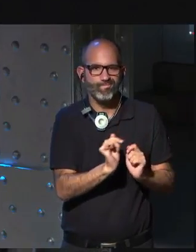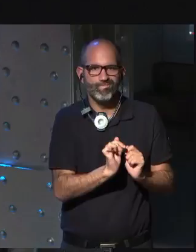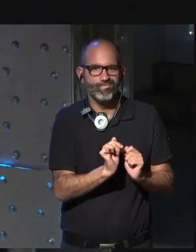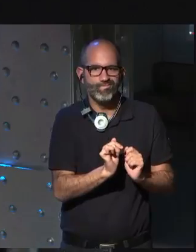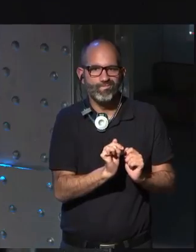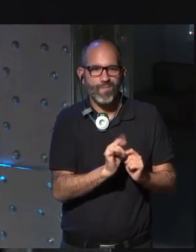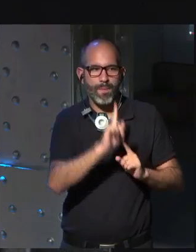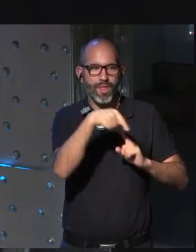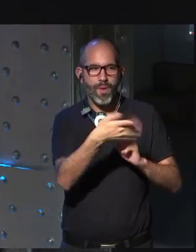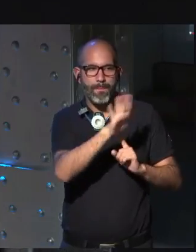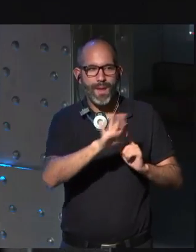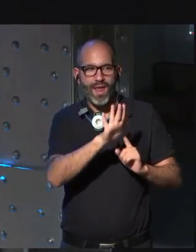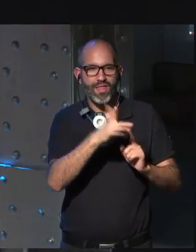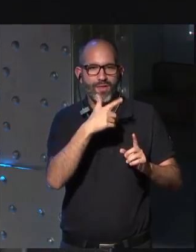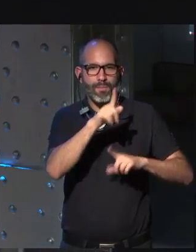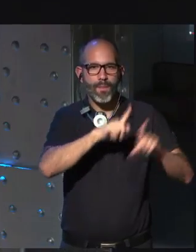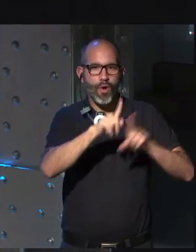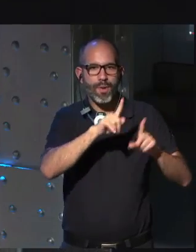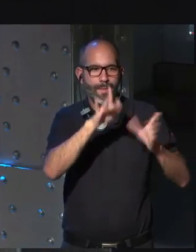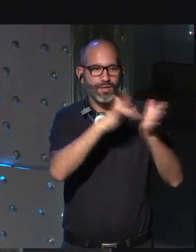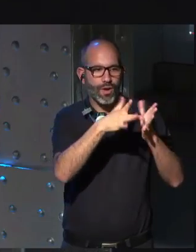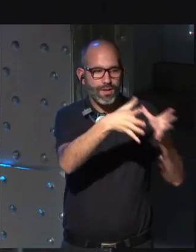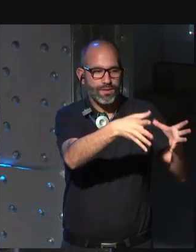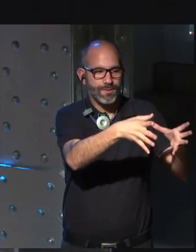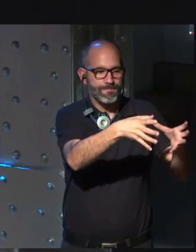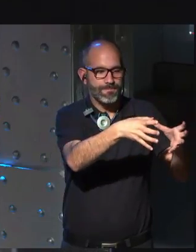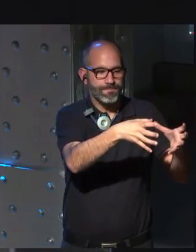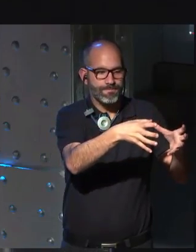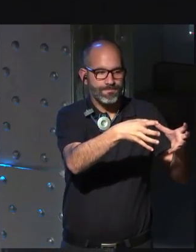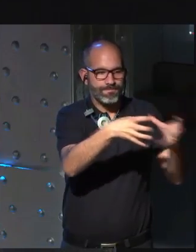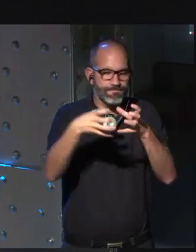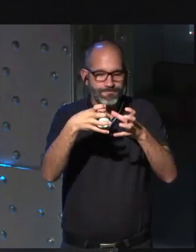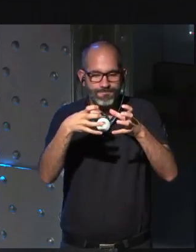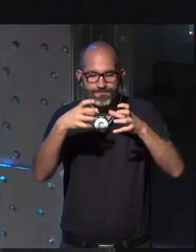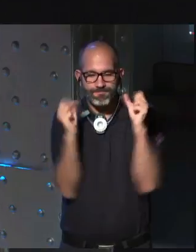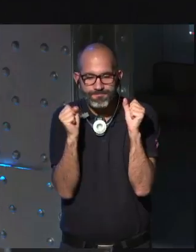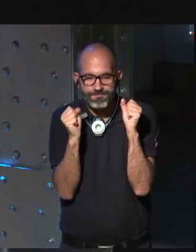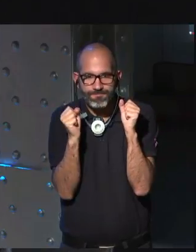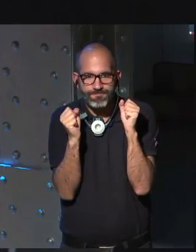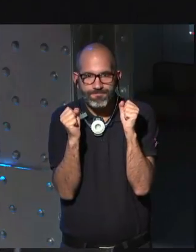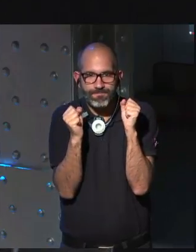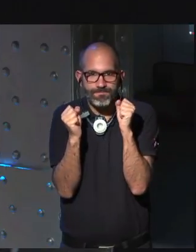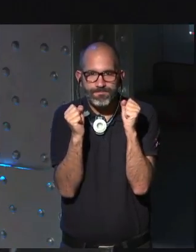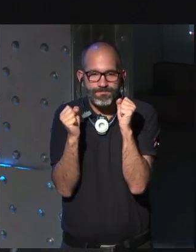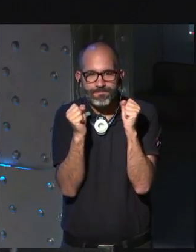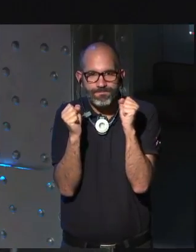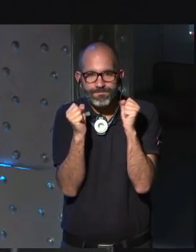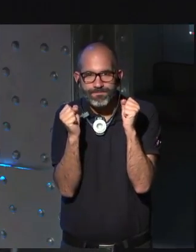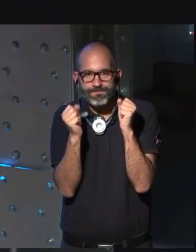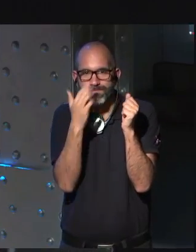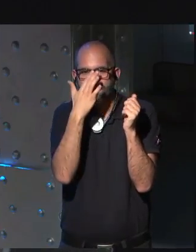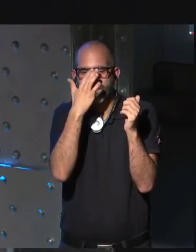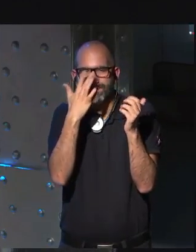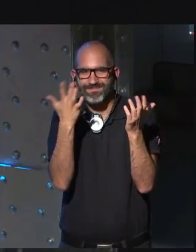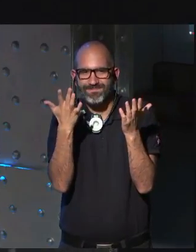is risky, because you might get into a niche and stay in that niche, in that small space forever. I mean, if you get all